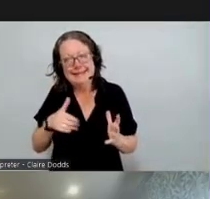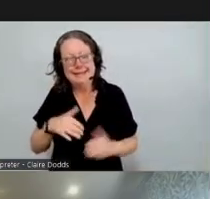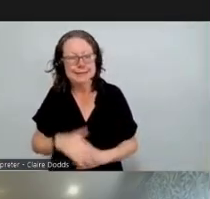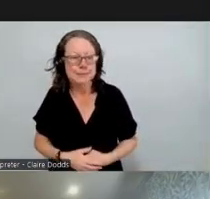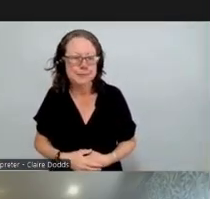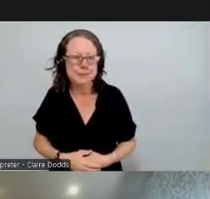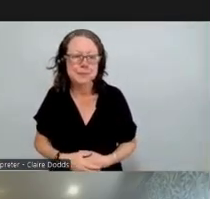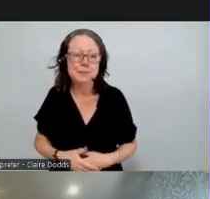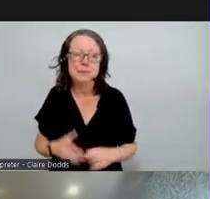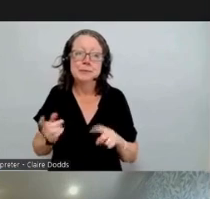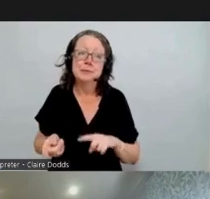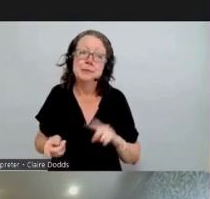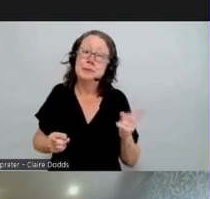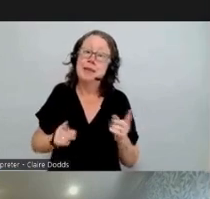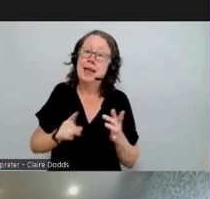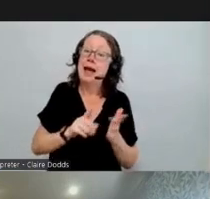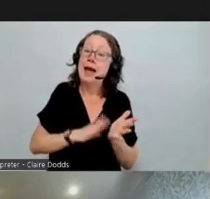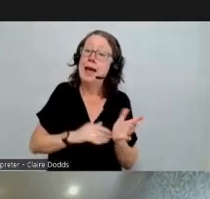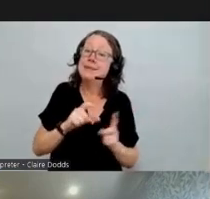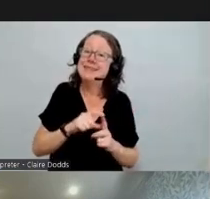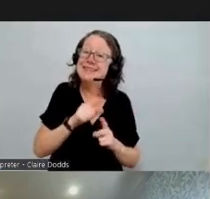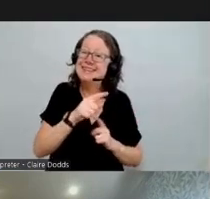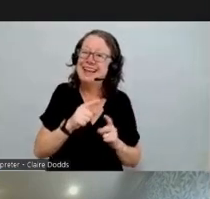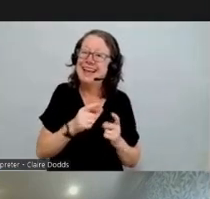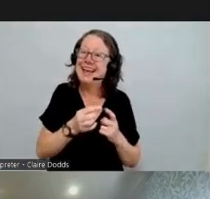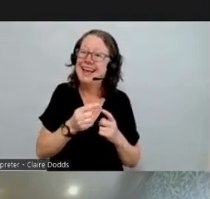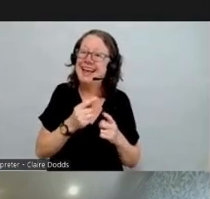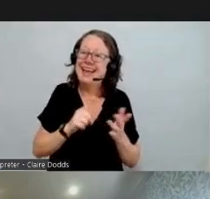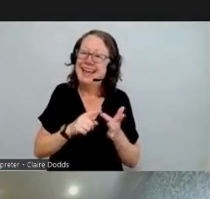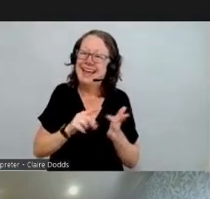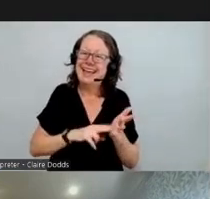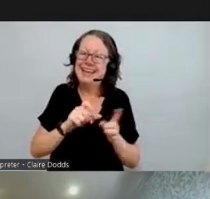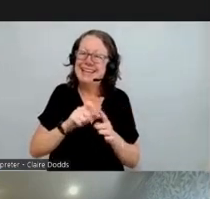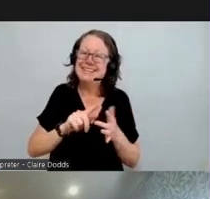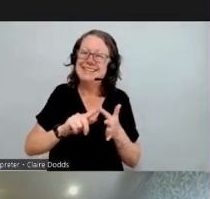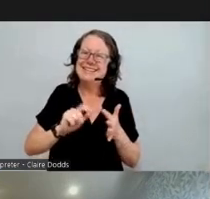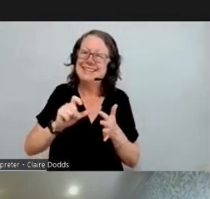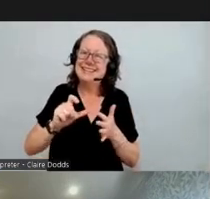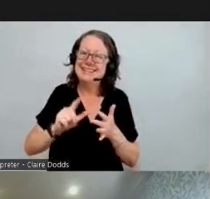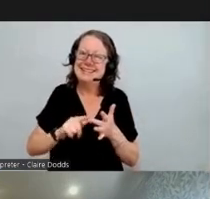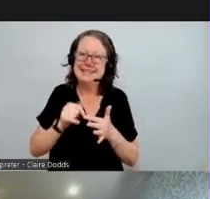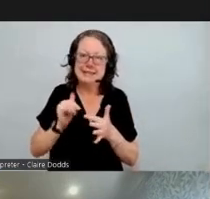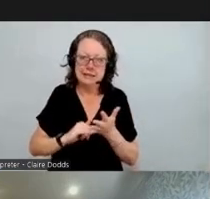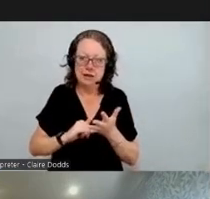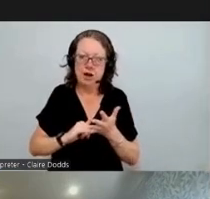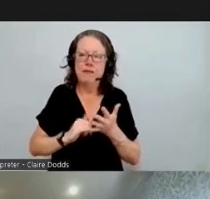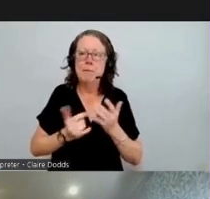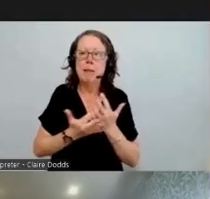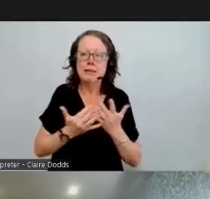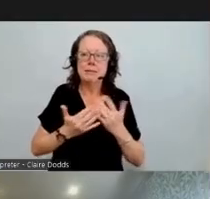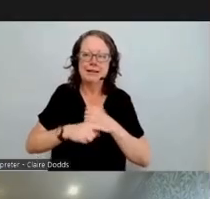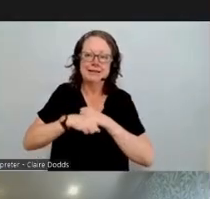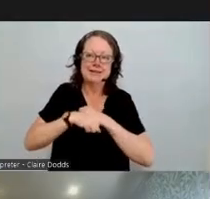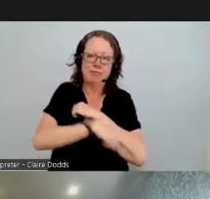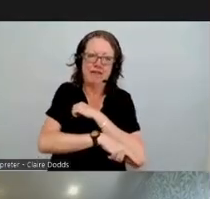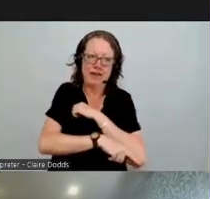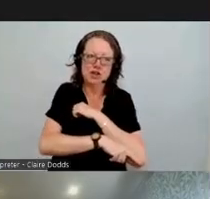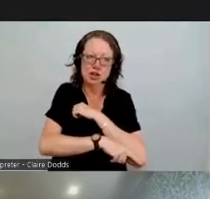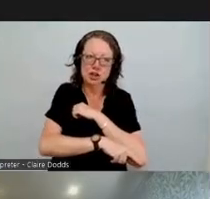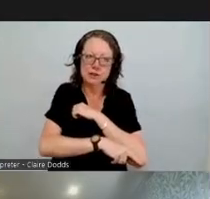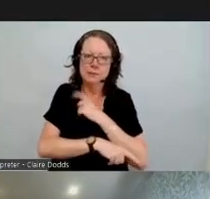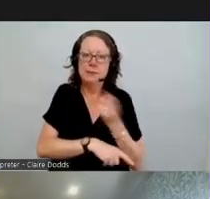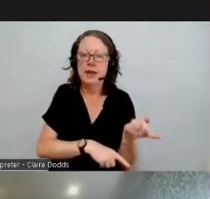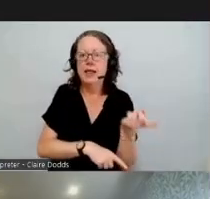the IMD, so the indices of multiple deprivation, and the other side is a map you probably haven't seen. This has